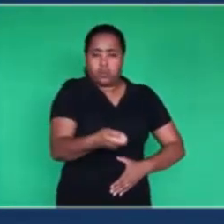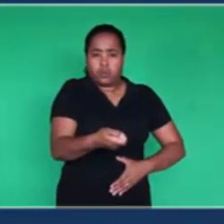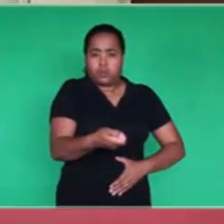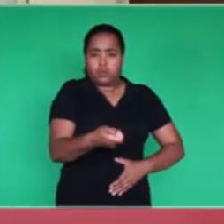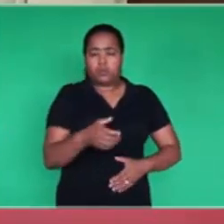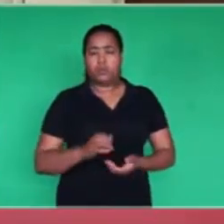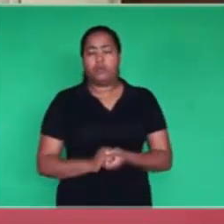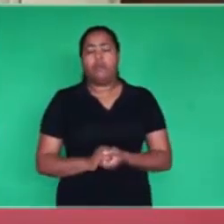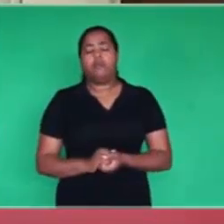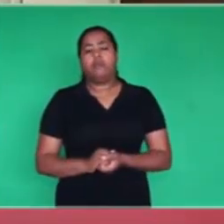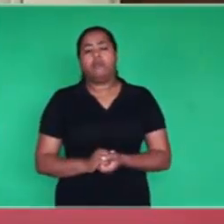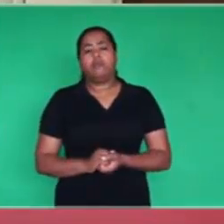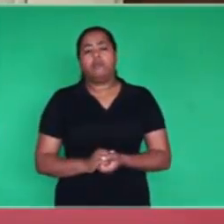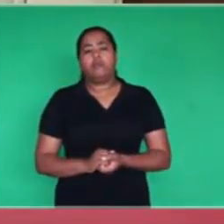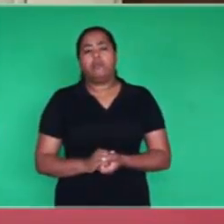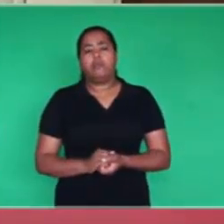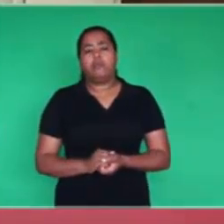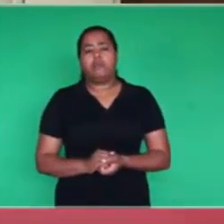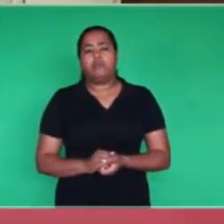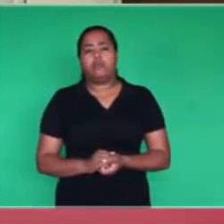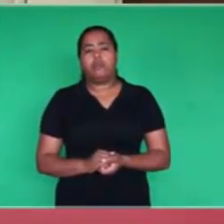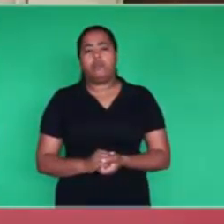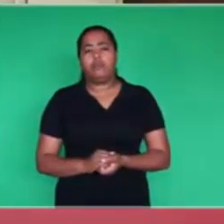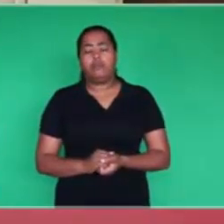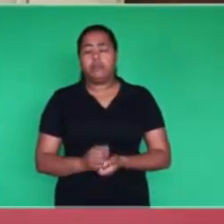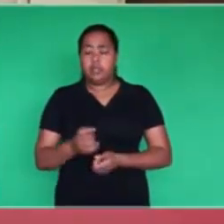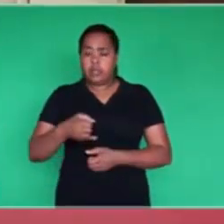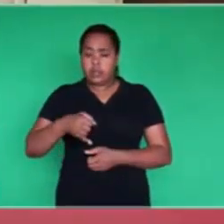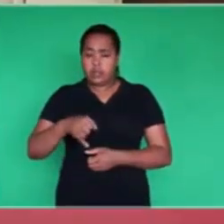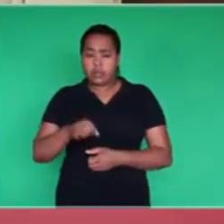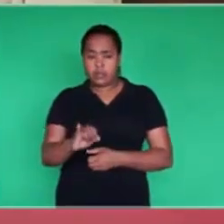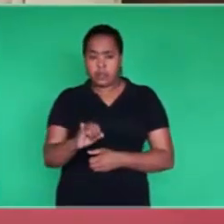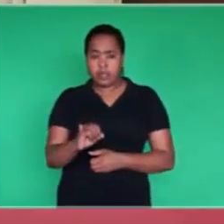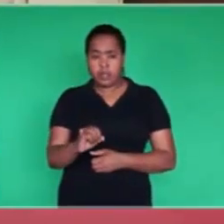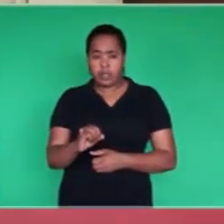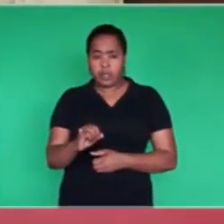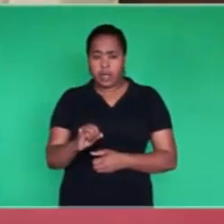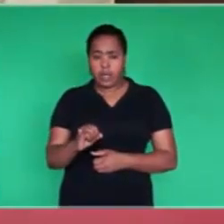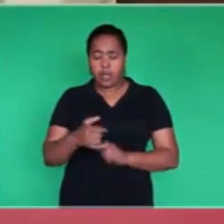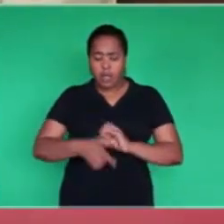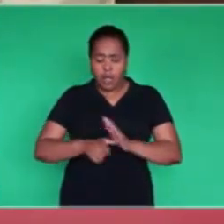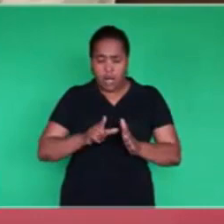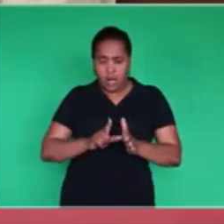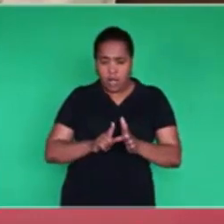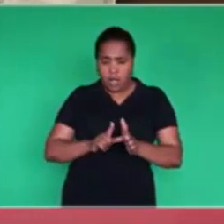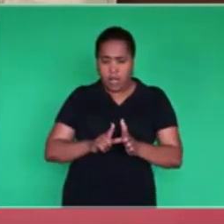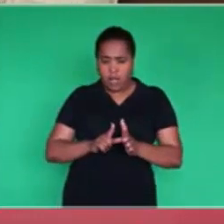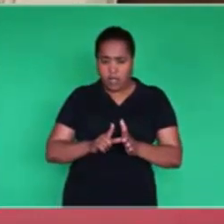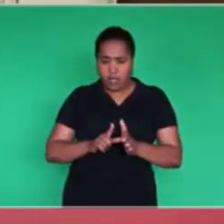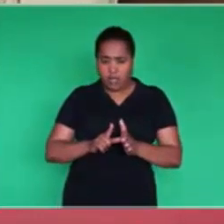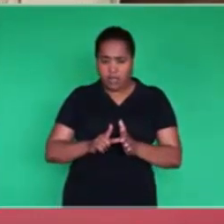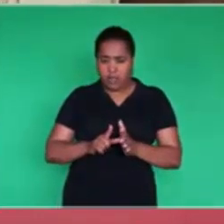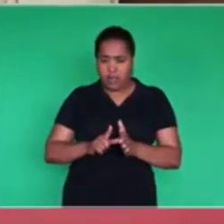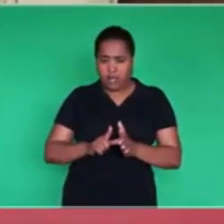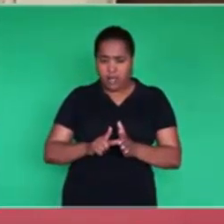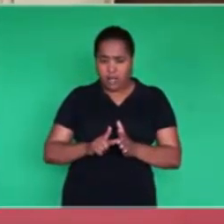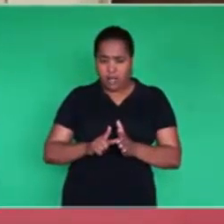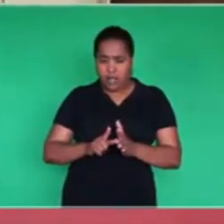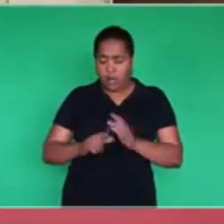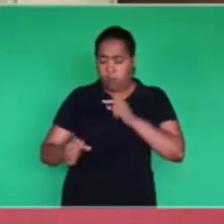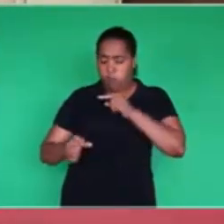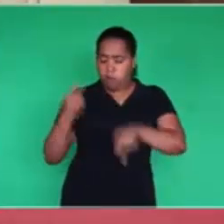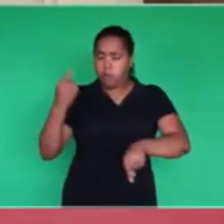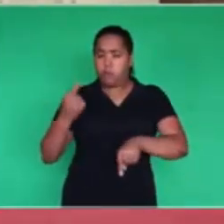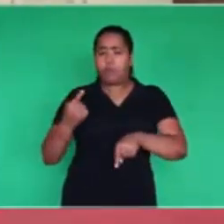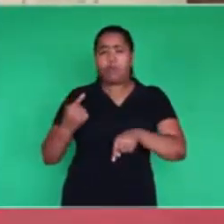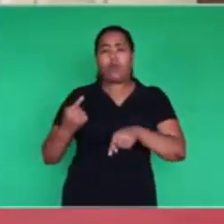is important for us is the following. Do not rebel against the Lord. For the flesh that rebels against the